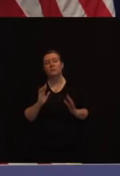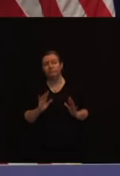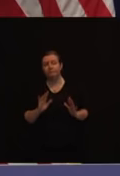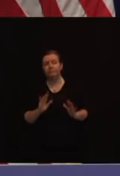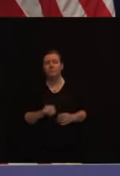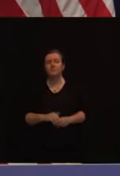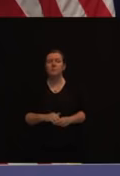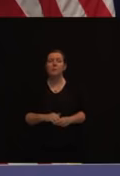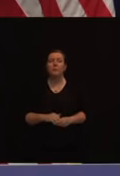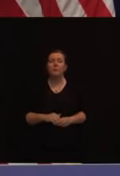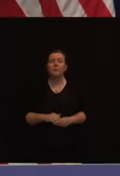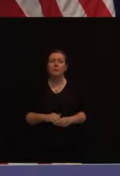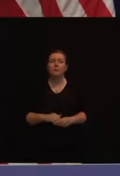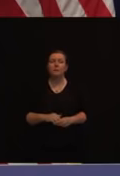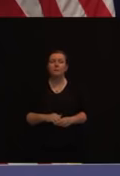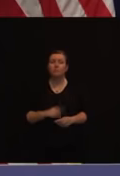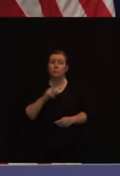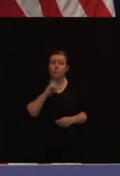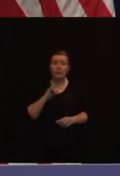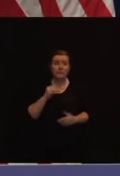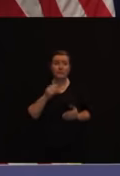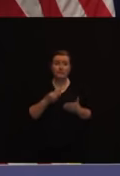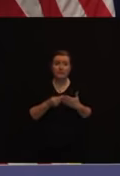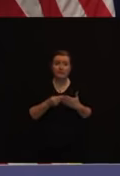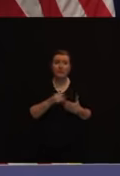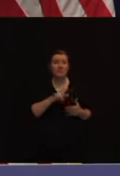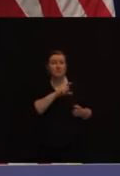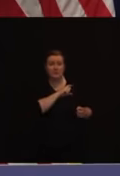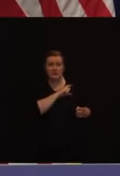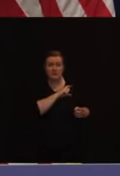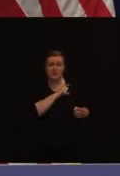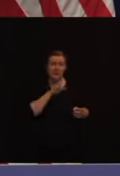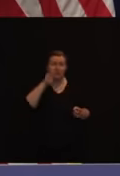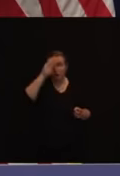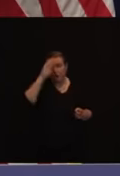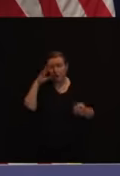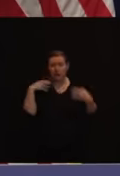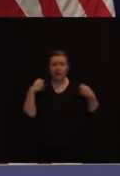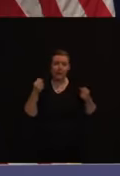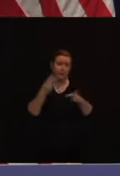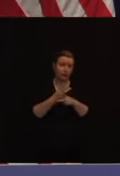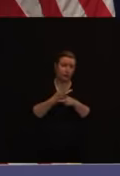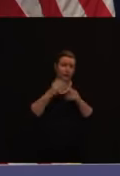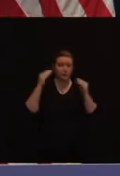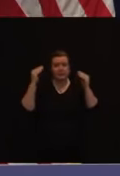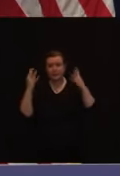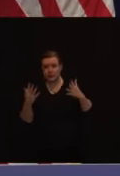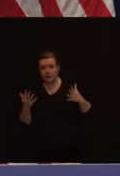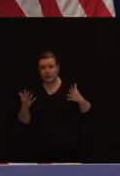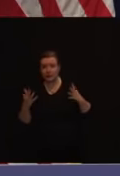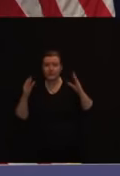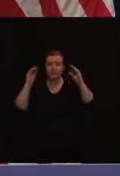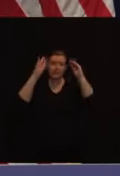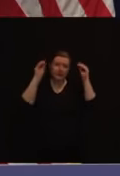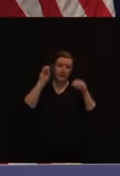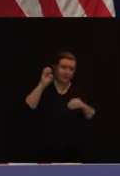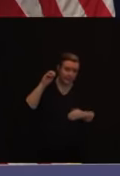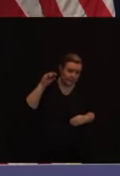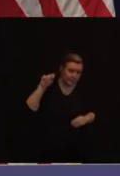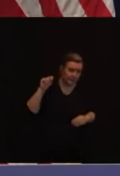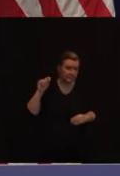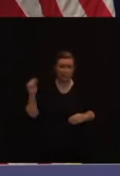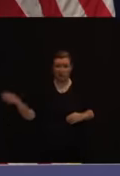it's the police, the fire, healthcare, educators, EMS, everybody who's at the front lines.